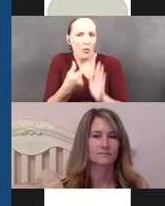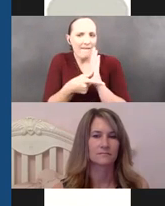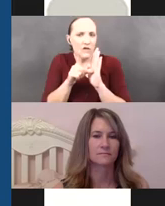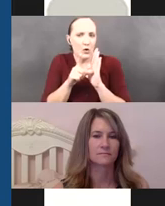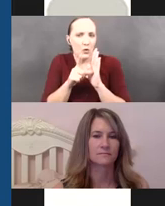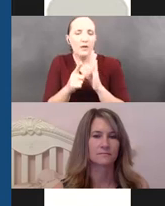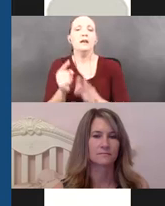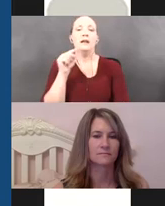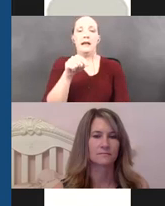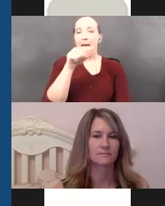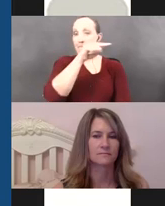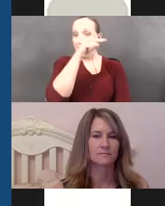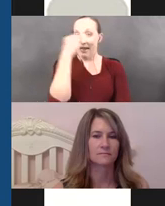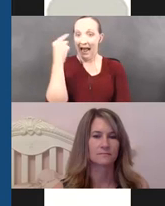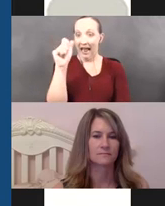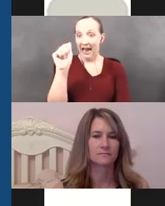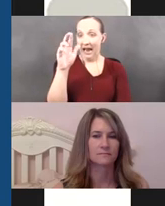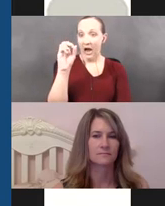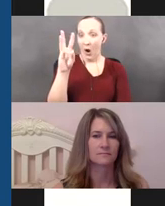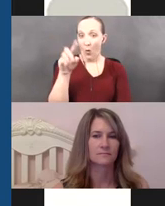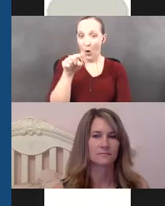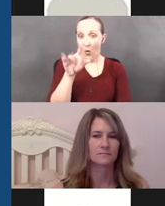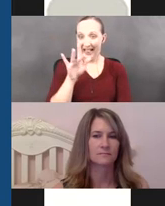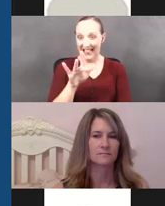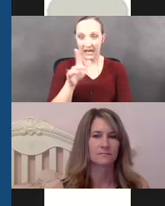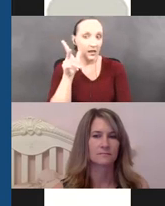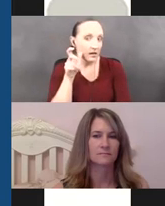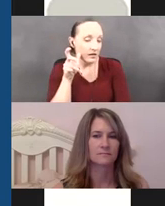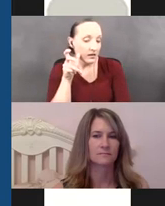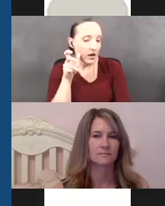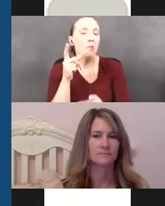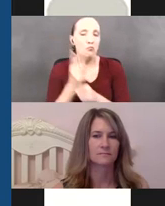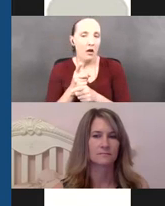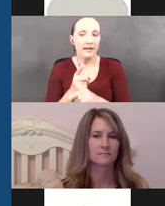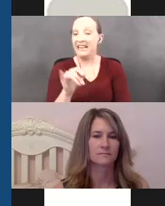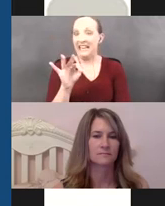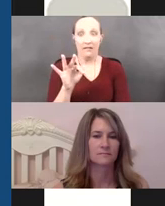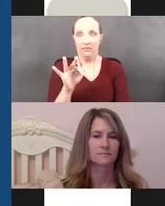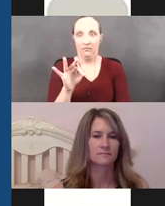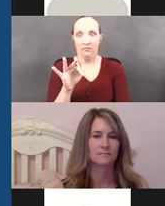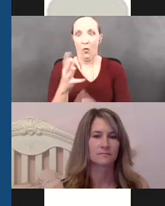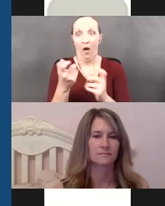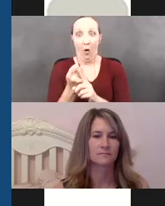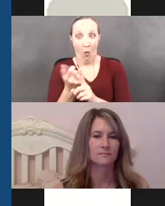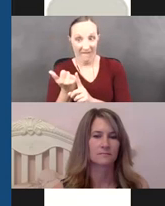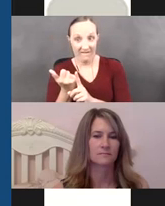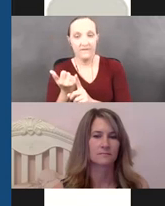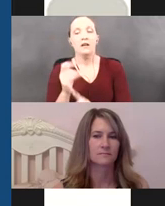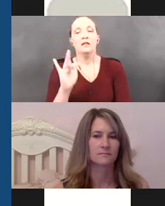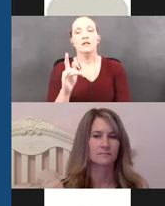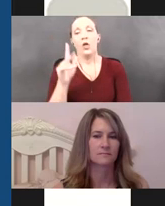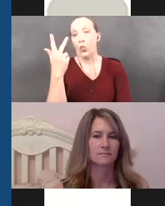en este If they want to botón de delete the reproducir en audio, medio. they Si would quieren click on the borrar el three audio, dots here tienen que and hacerle clic en los select 3 puntos delete.